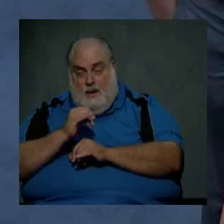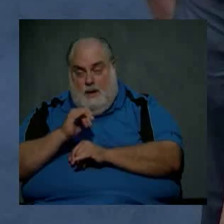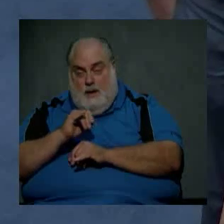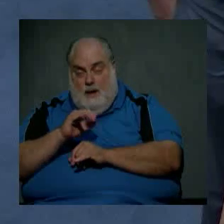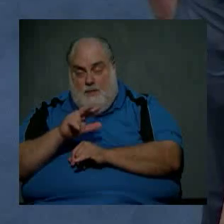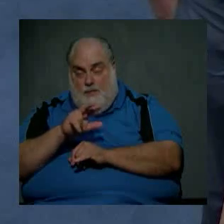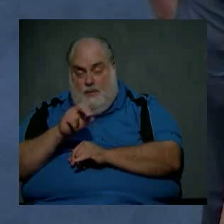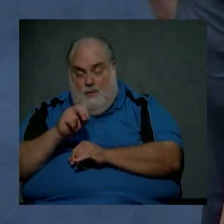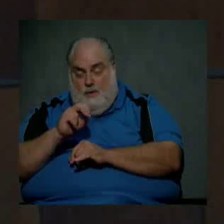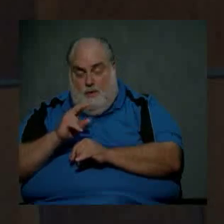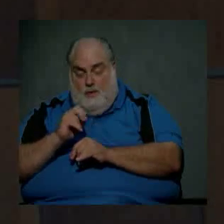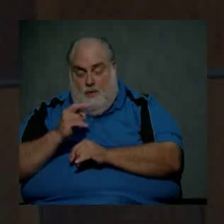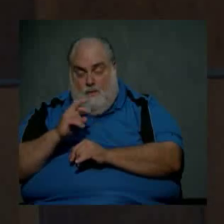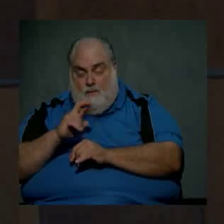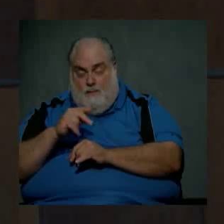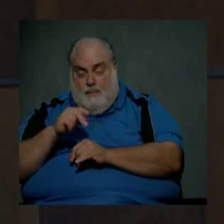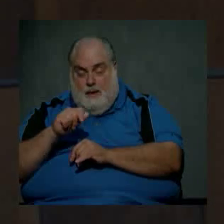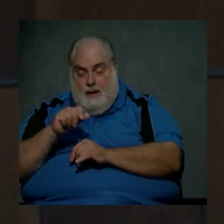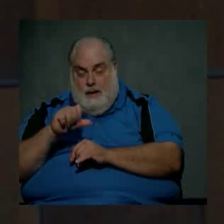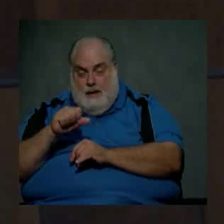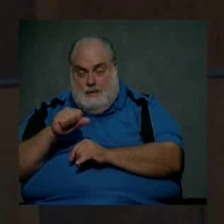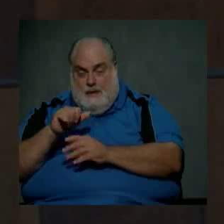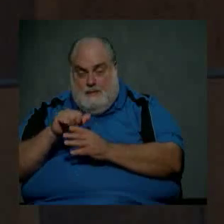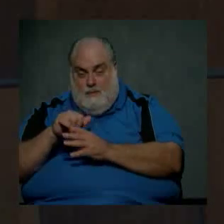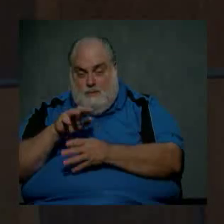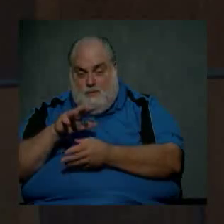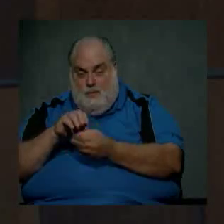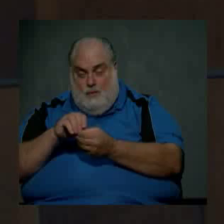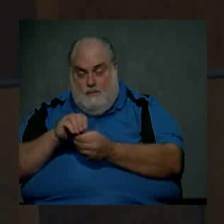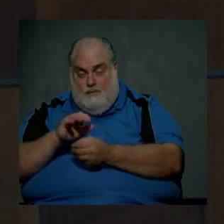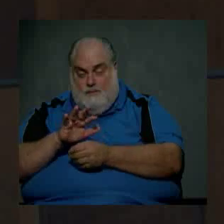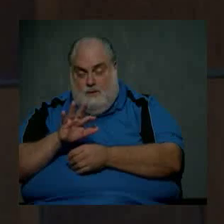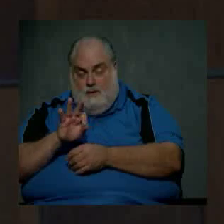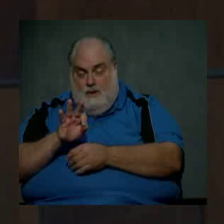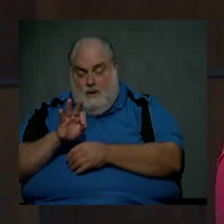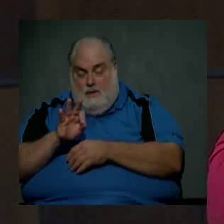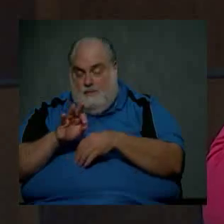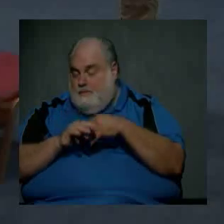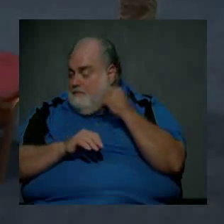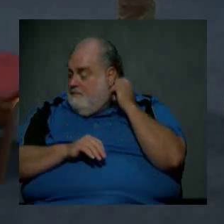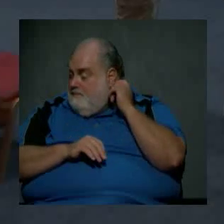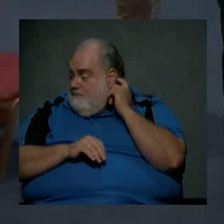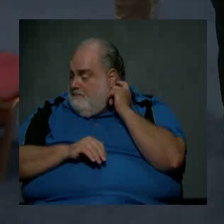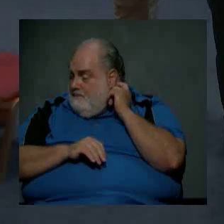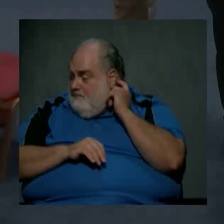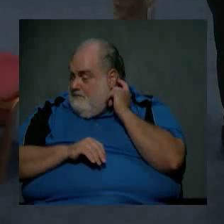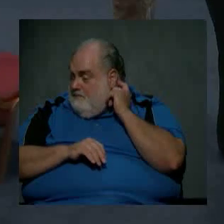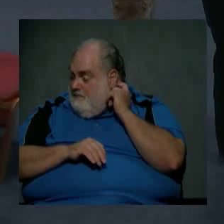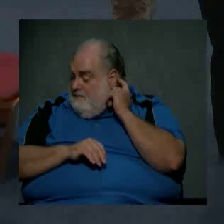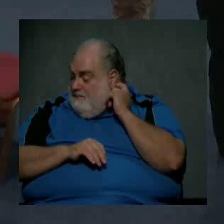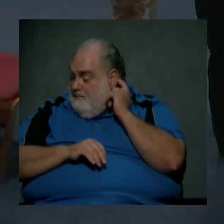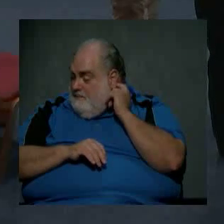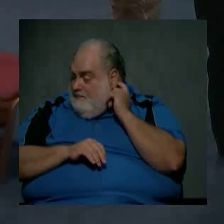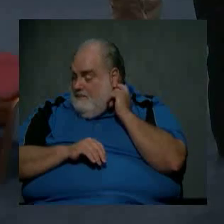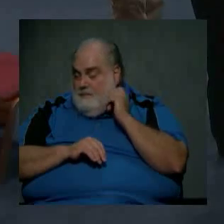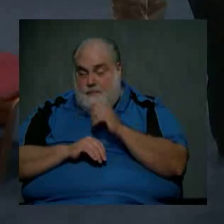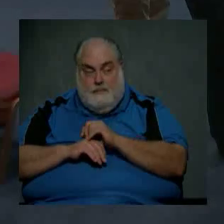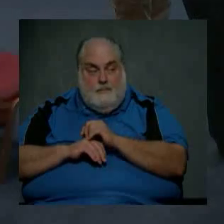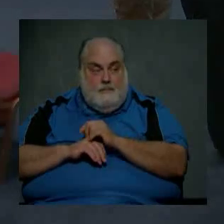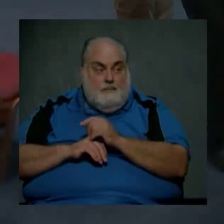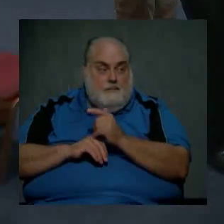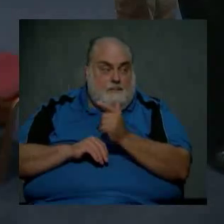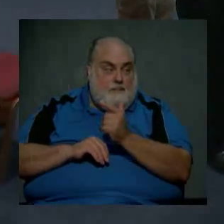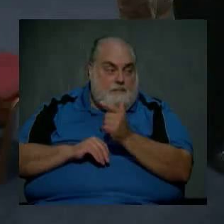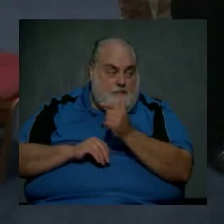bridge overpass. And that was the 59 trees. Okay. Brian, did this change does include the